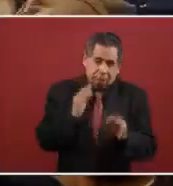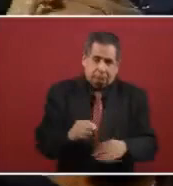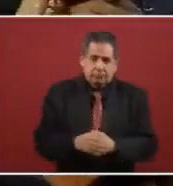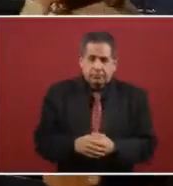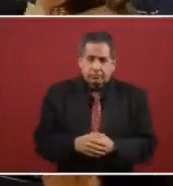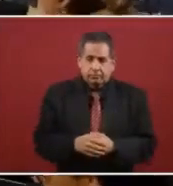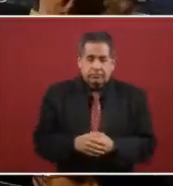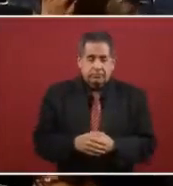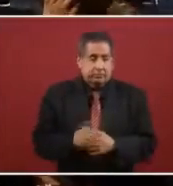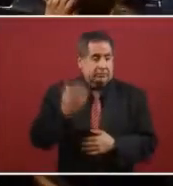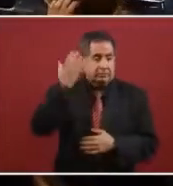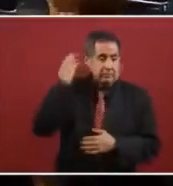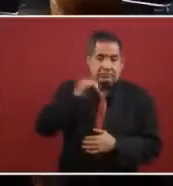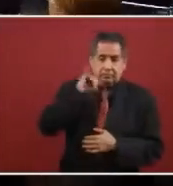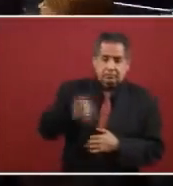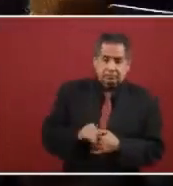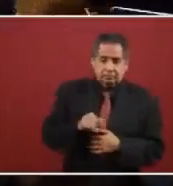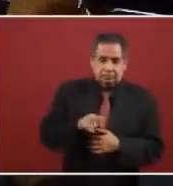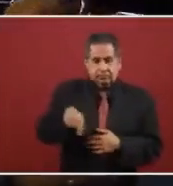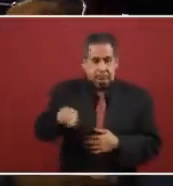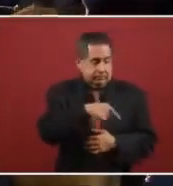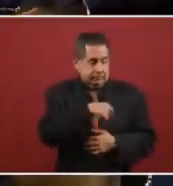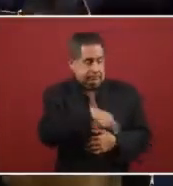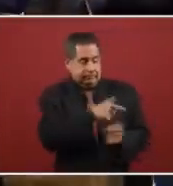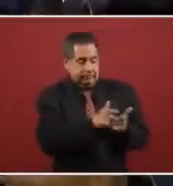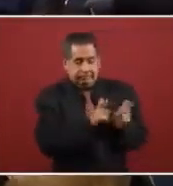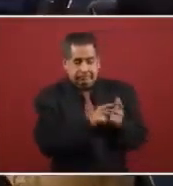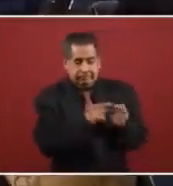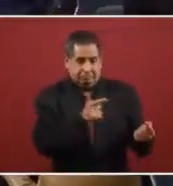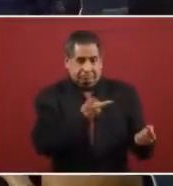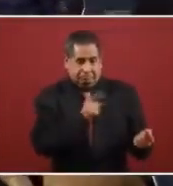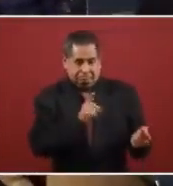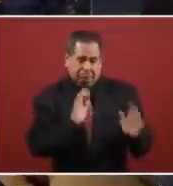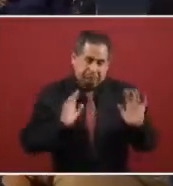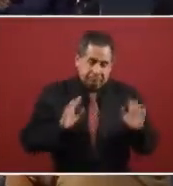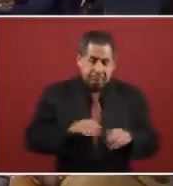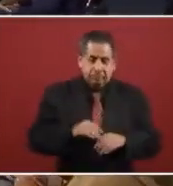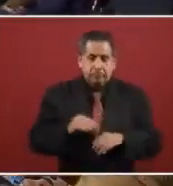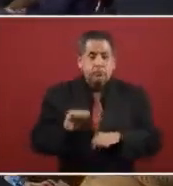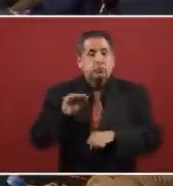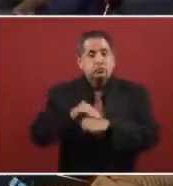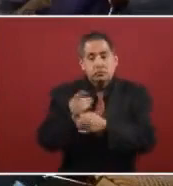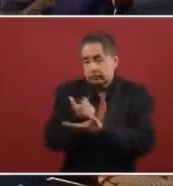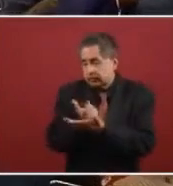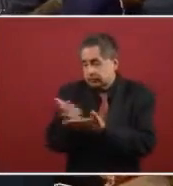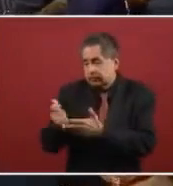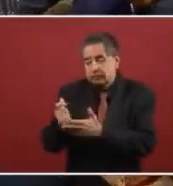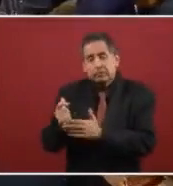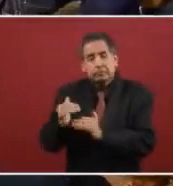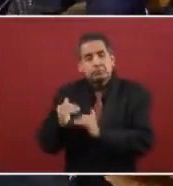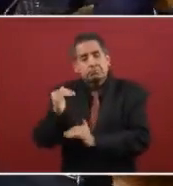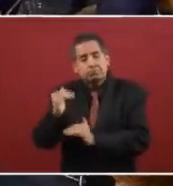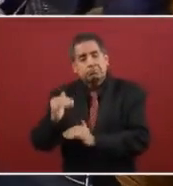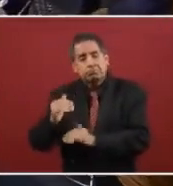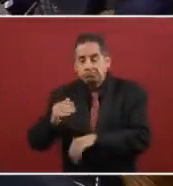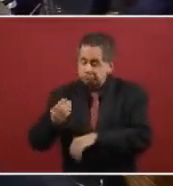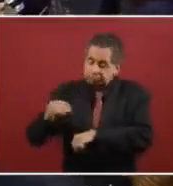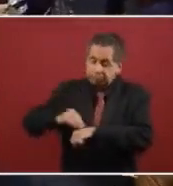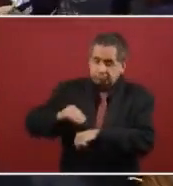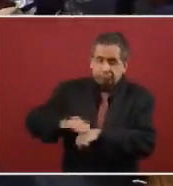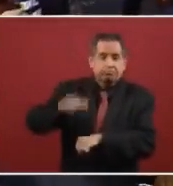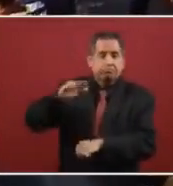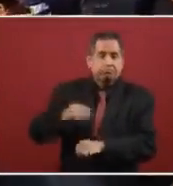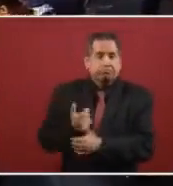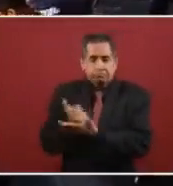le va a before, gustar even if sus adversarios. our adversaries don't like it. Aumentó el salario mínimo The minimum wage went